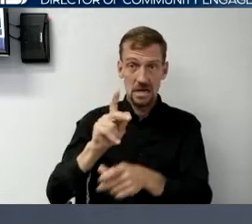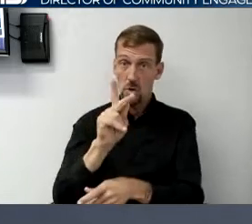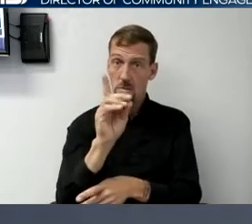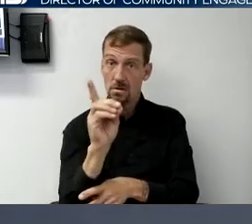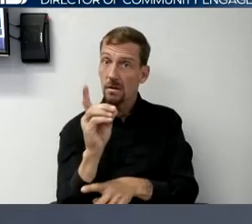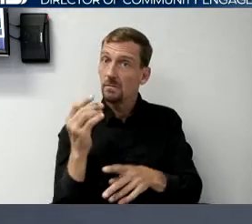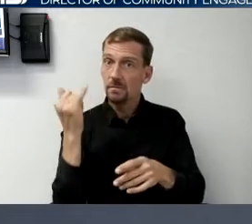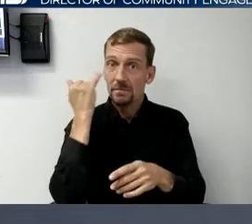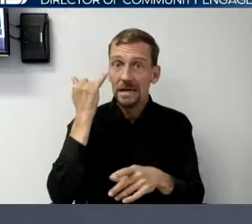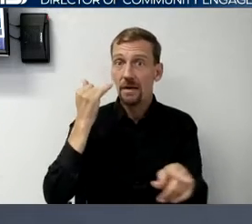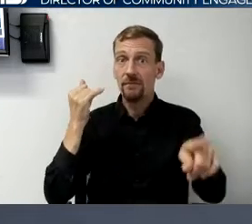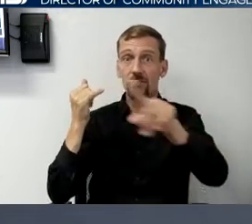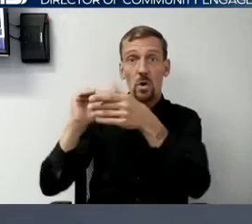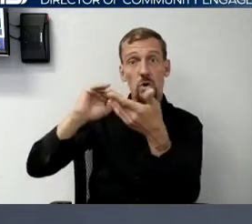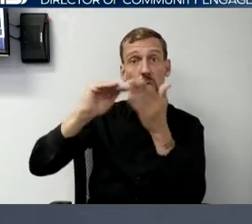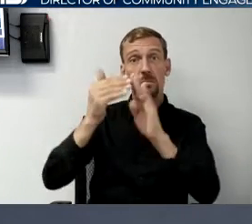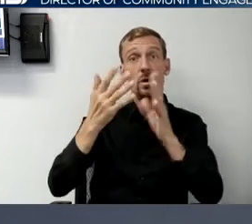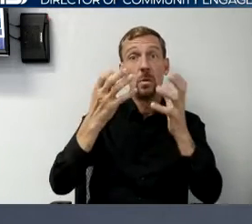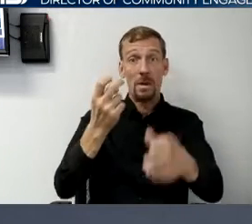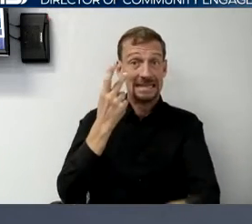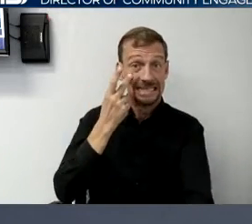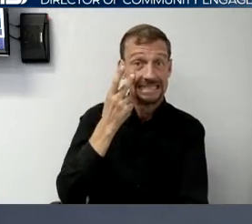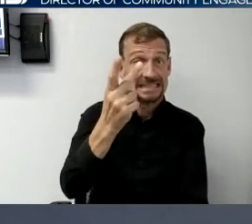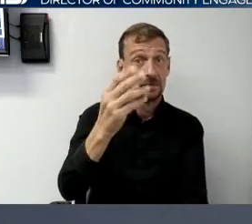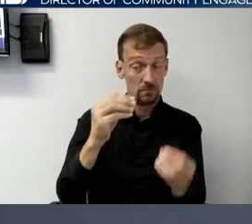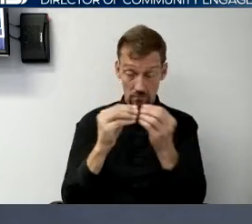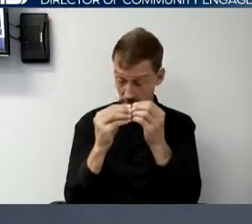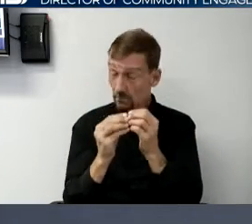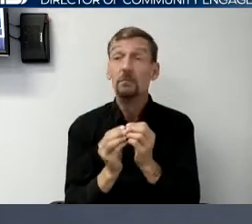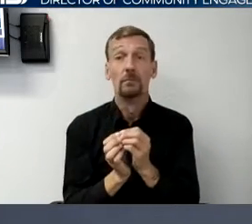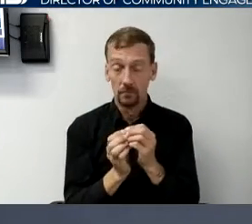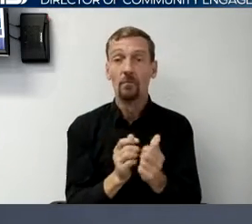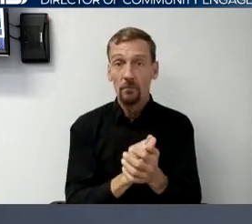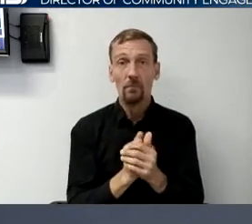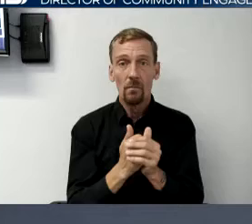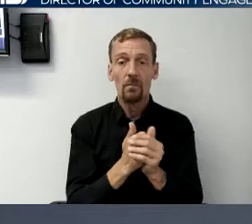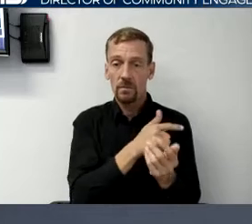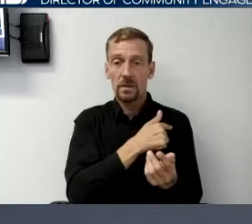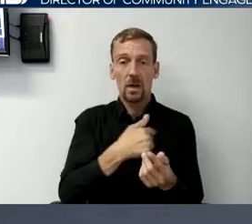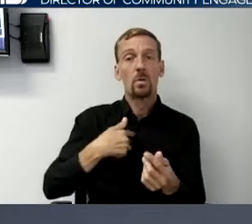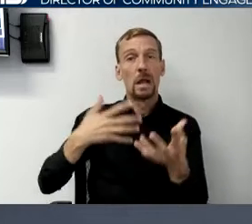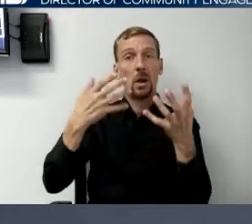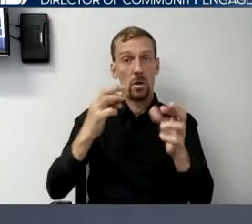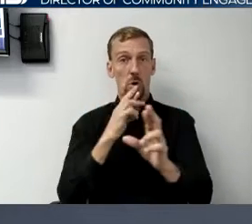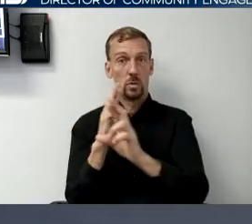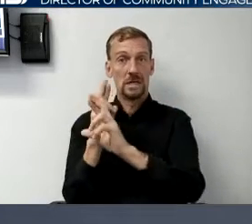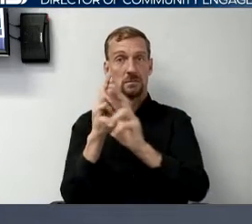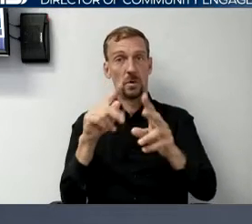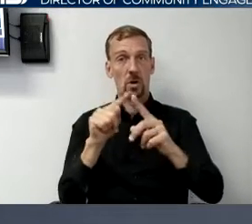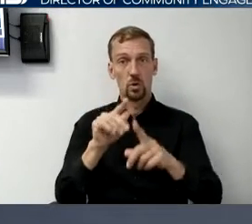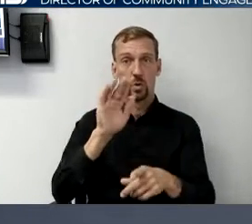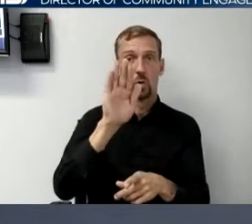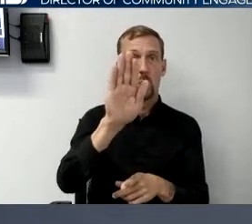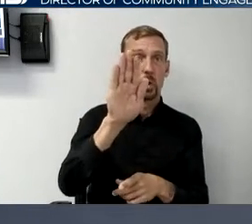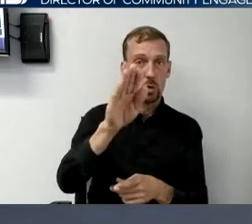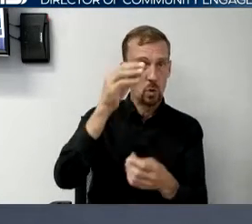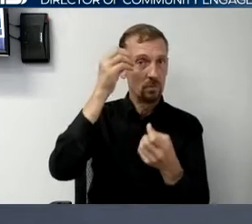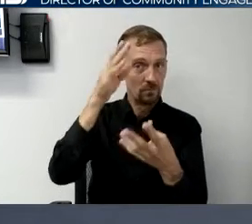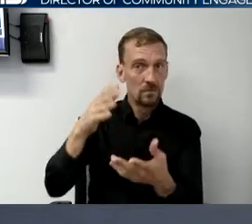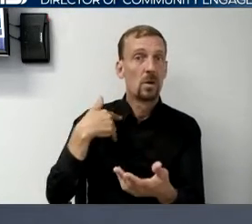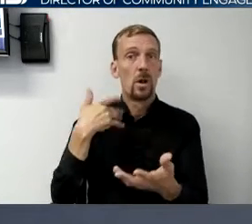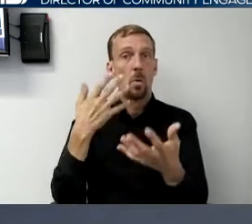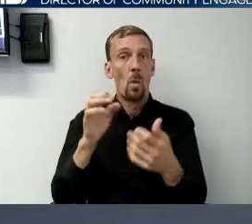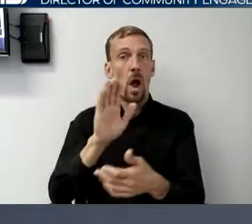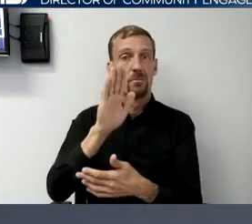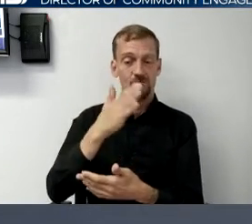that's something that the community really wants to see, we certainly we want to be responsive and we want to be your source of information.